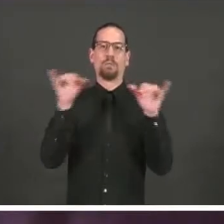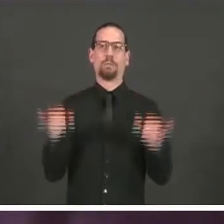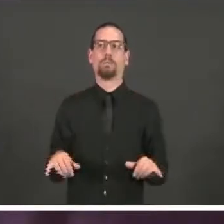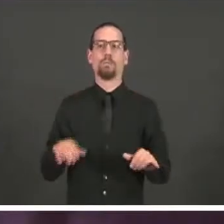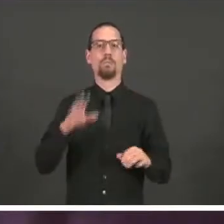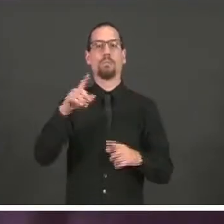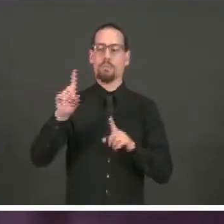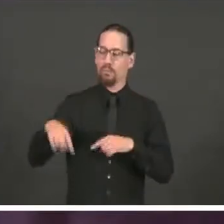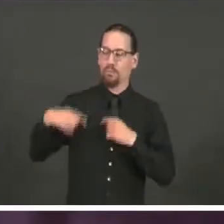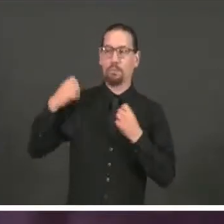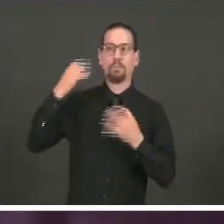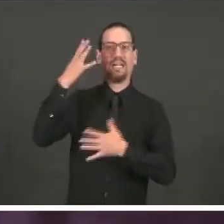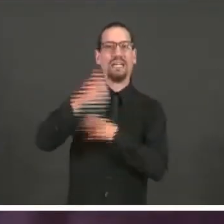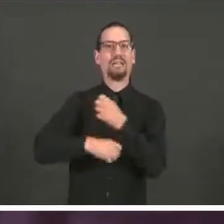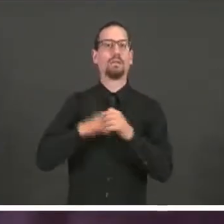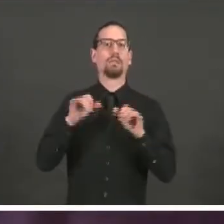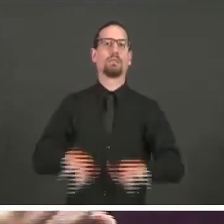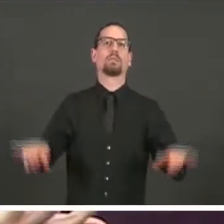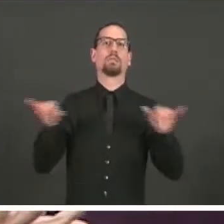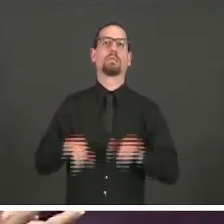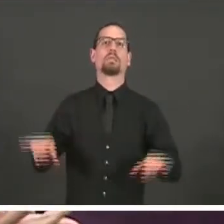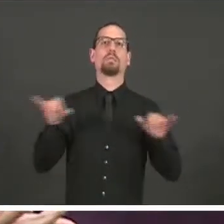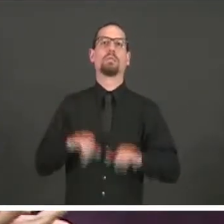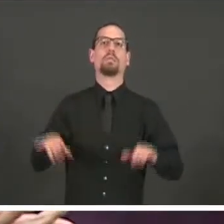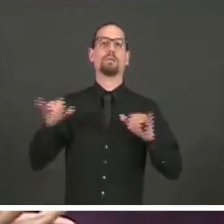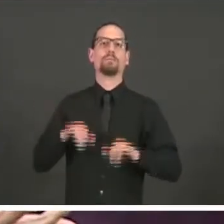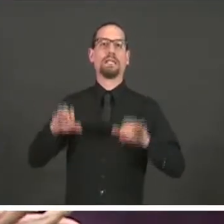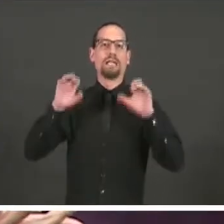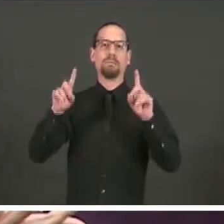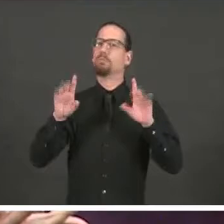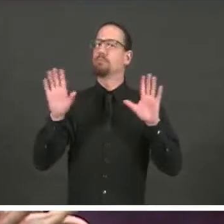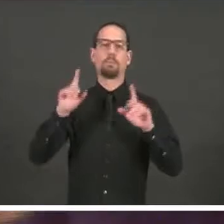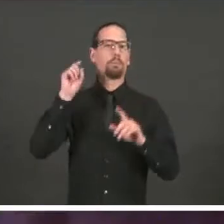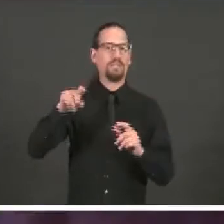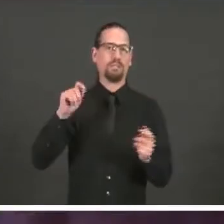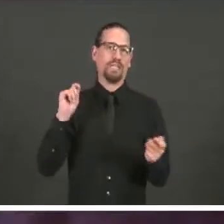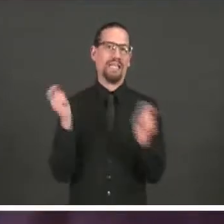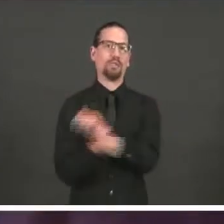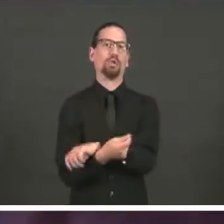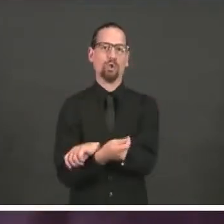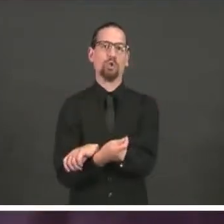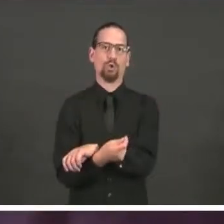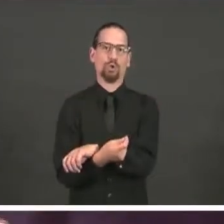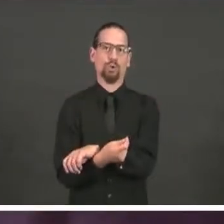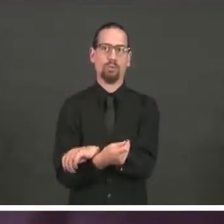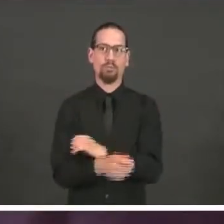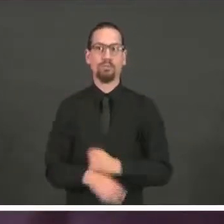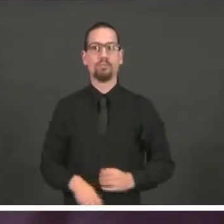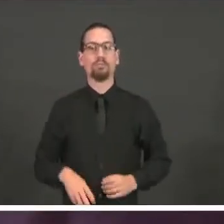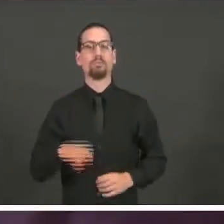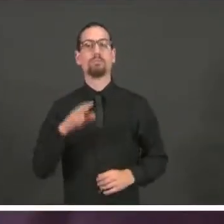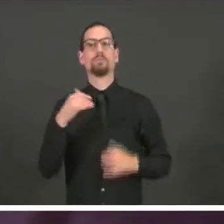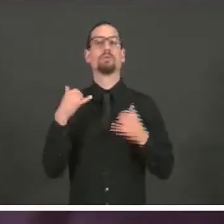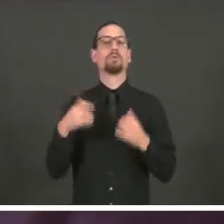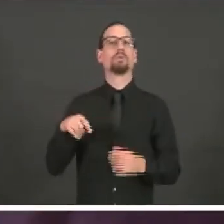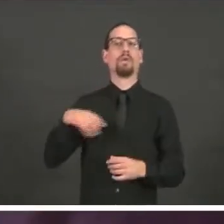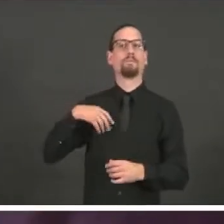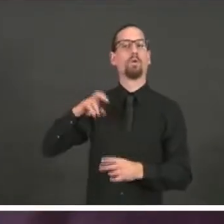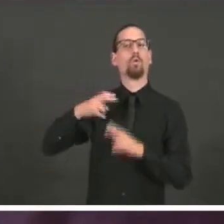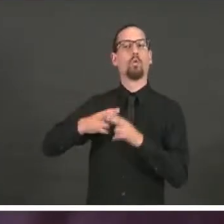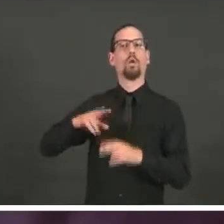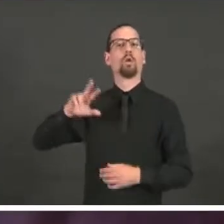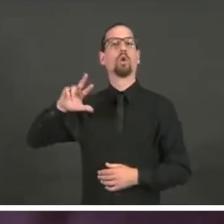World-class talent. We're actually attracting teachers to Rhode Island. We're actually also attracting diverse